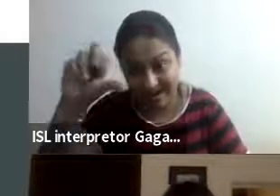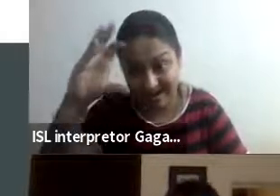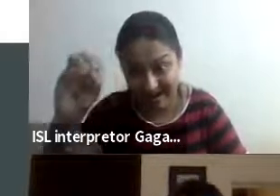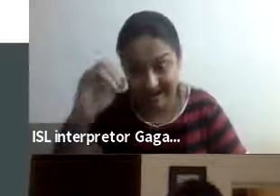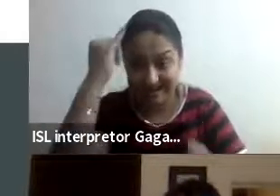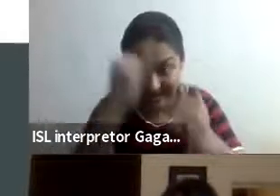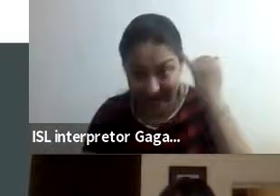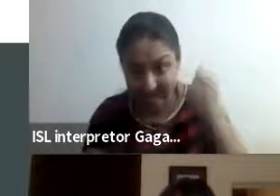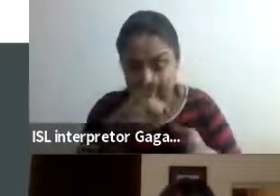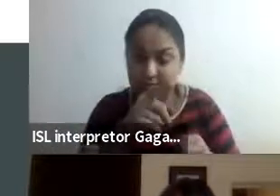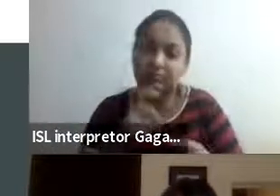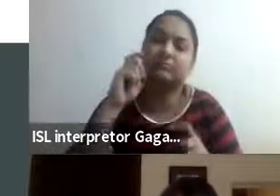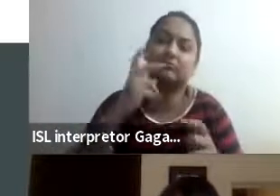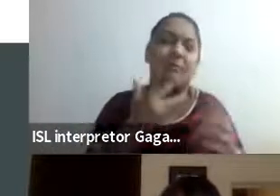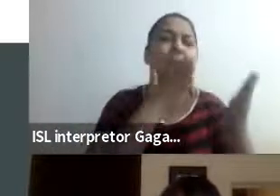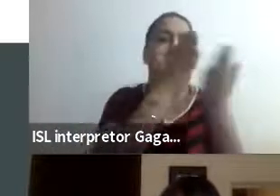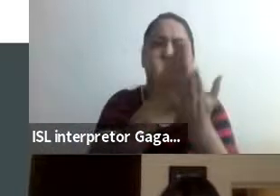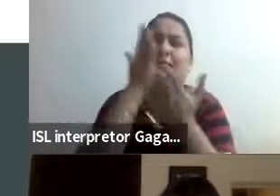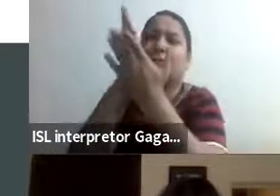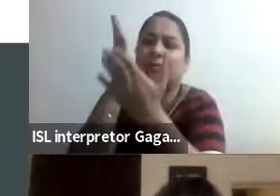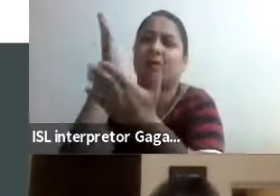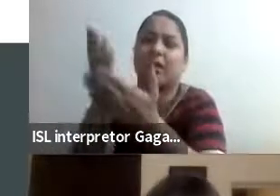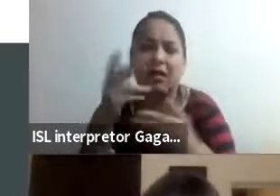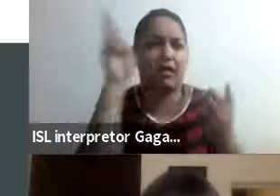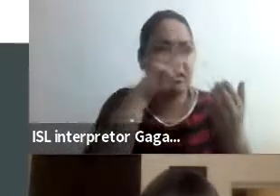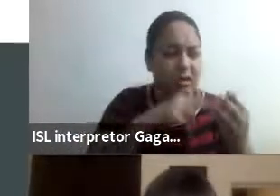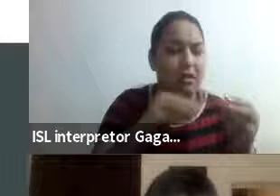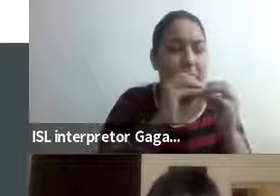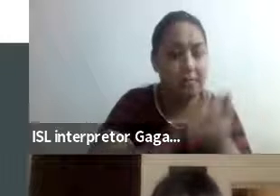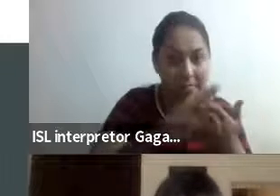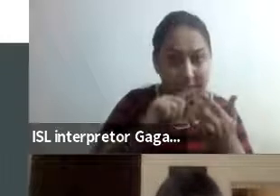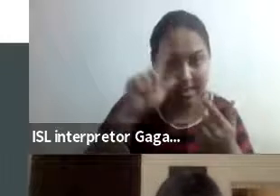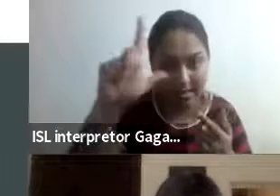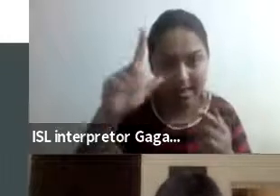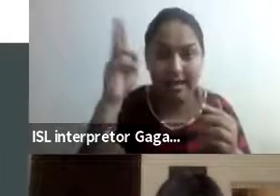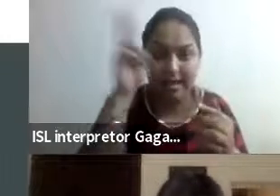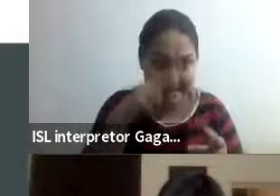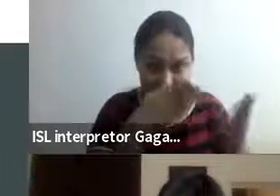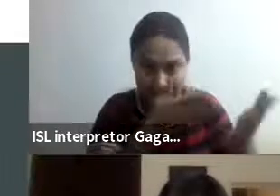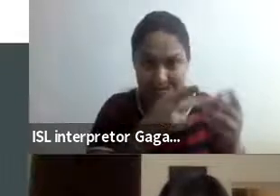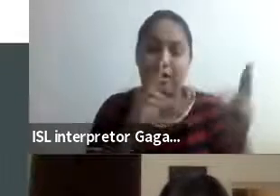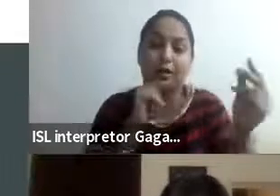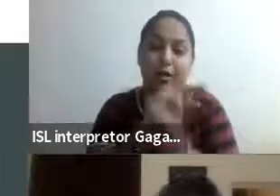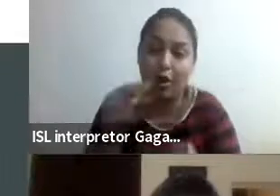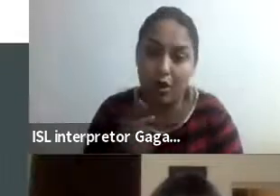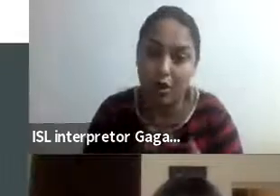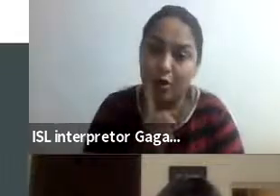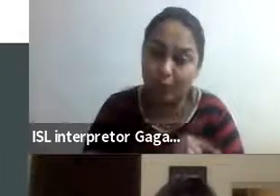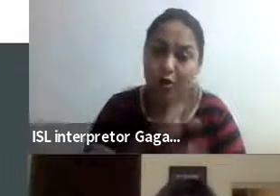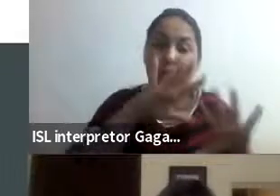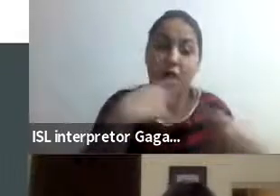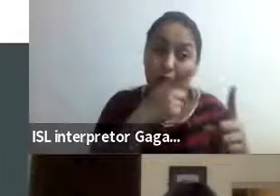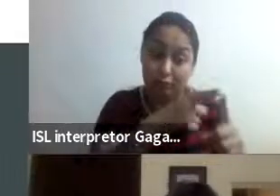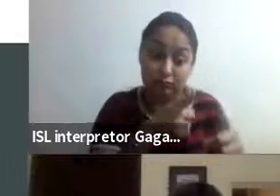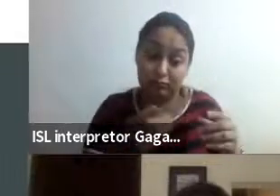traveling more and more, giving workshops on Bhil art, talking about um, how she came